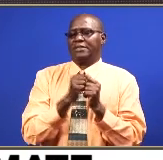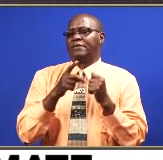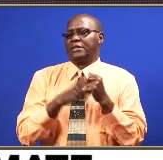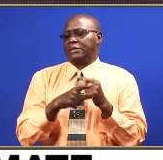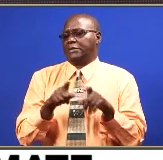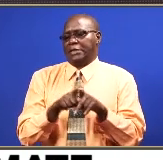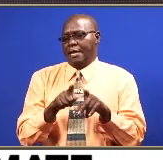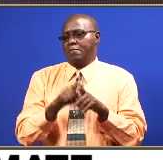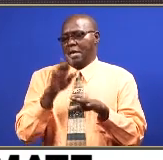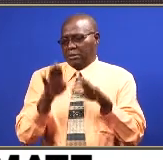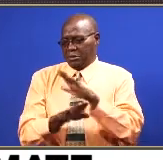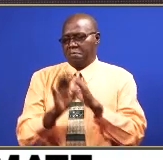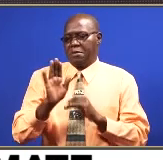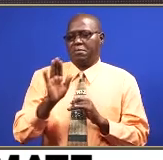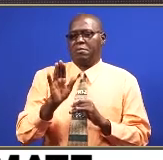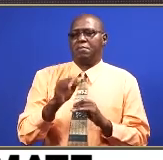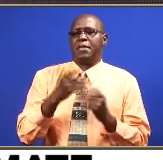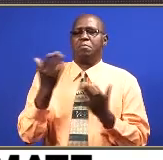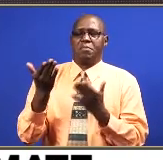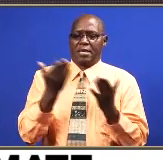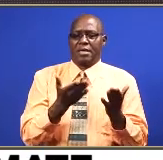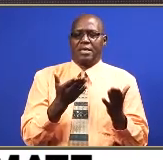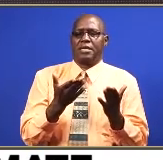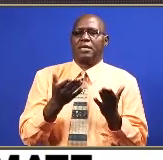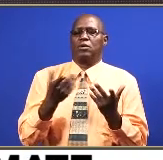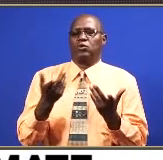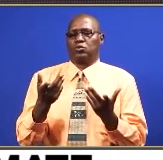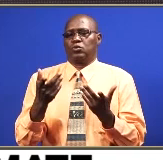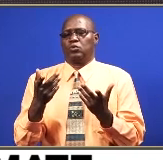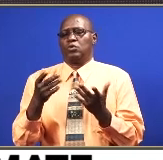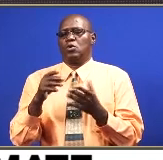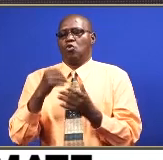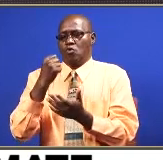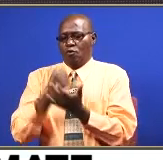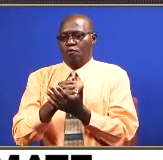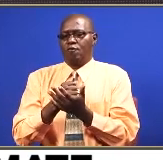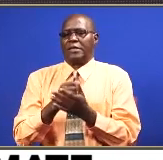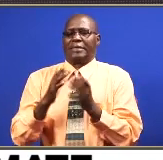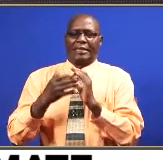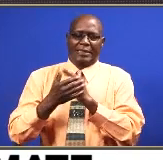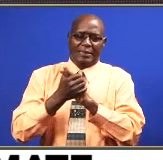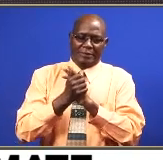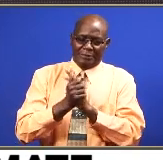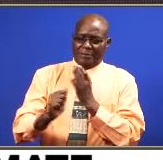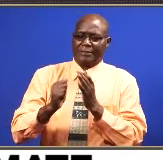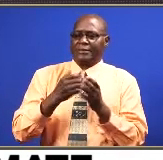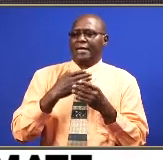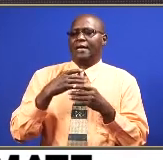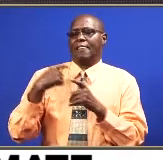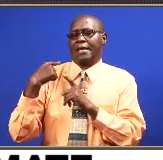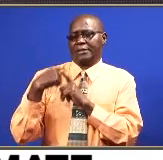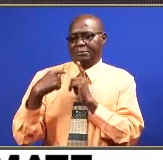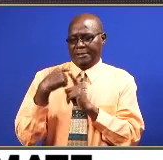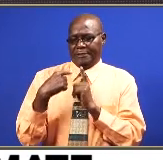Mwaura, saying she brings to the secretariat a vast experience as they kick off the journey to restore the country. Muthiora becomes the first